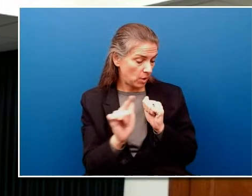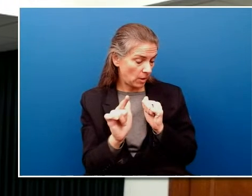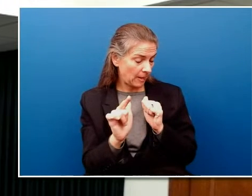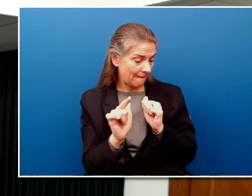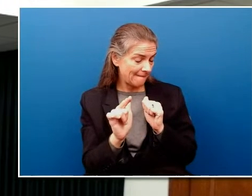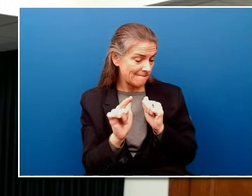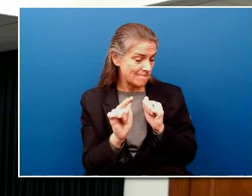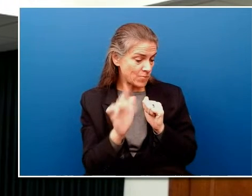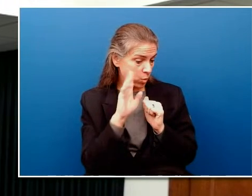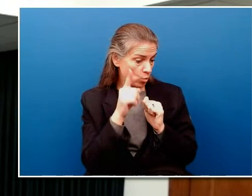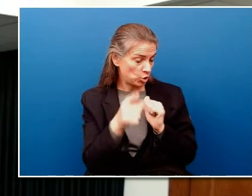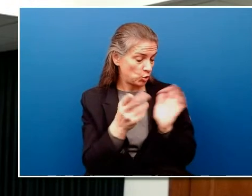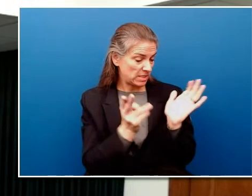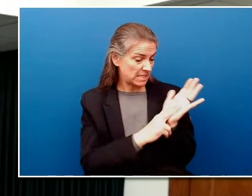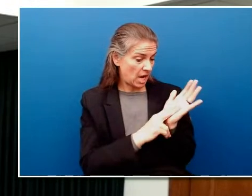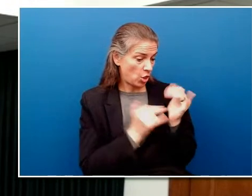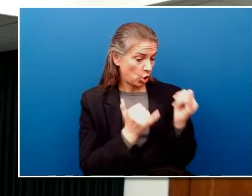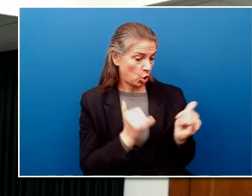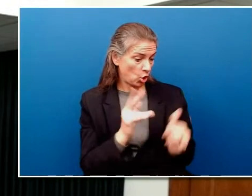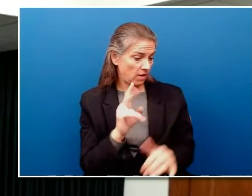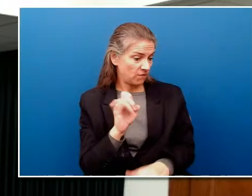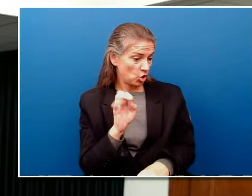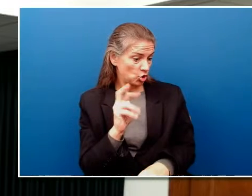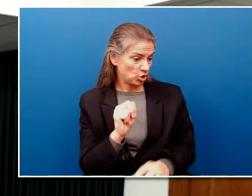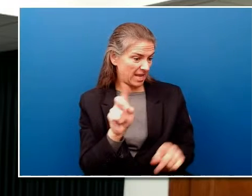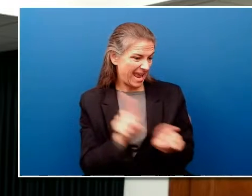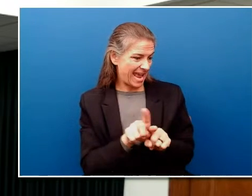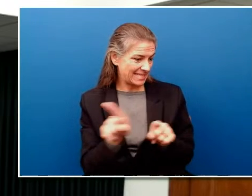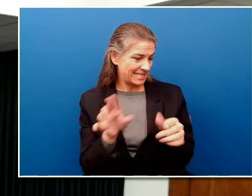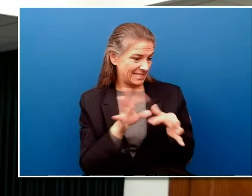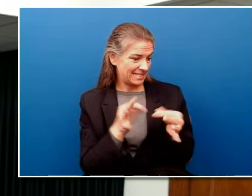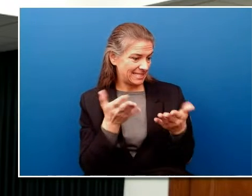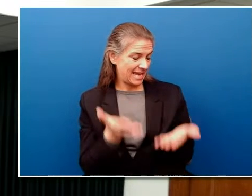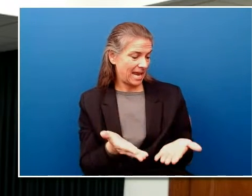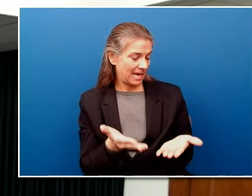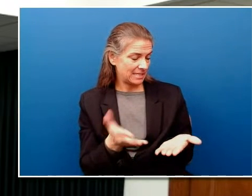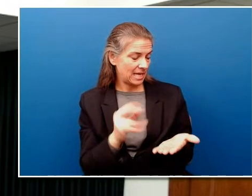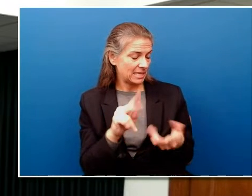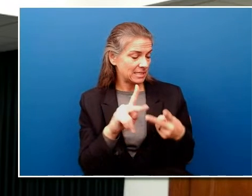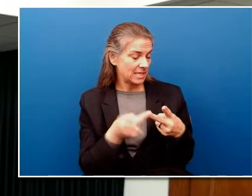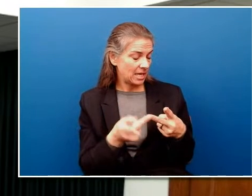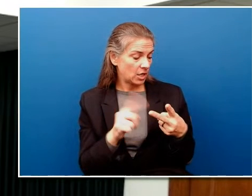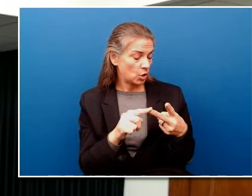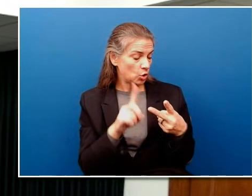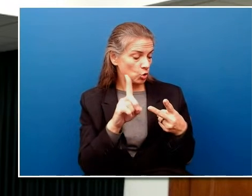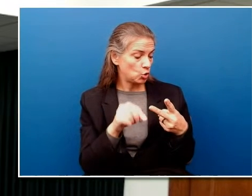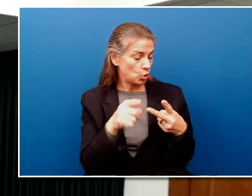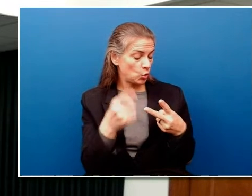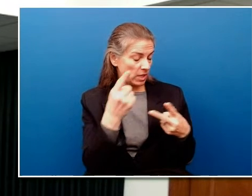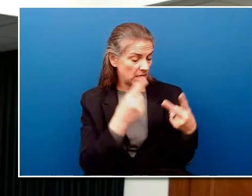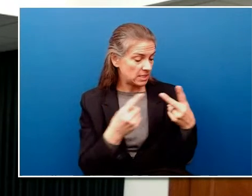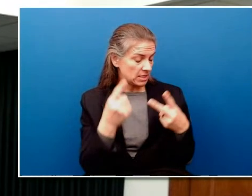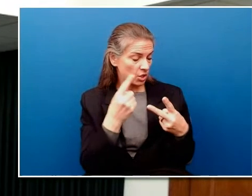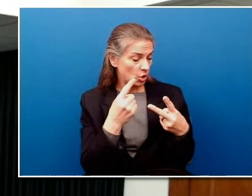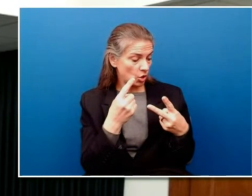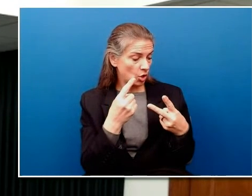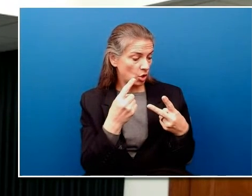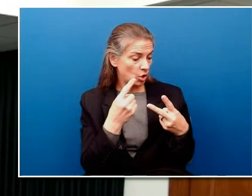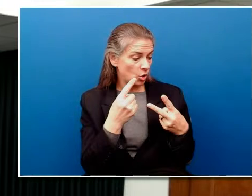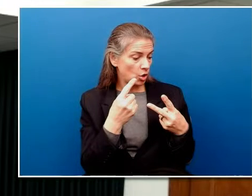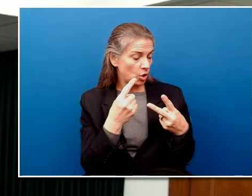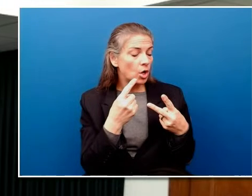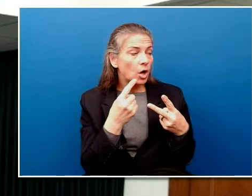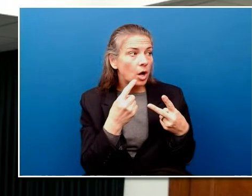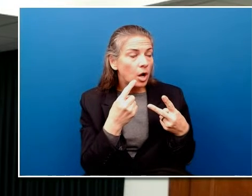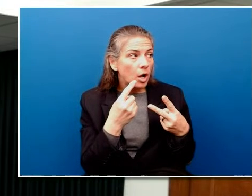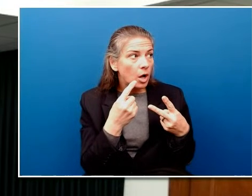would you sign the current version of it as it stands? And second, do you consider, just broadly speaking,